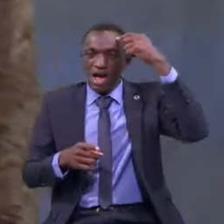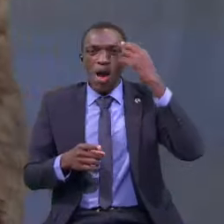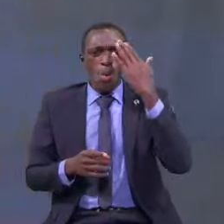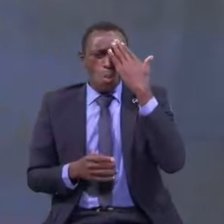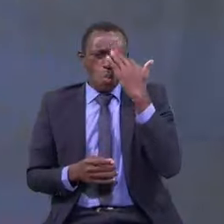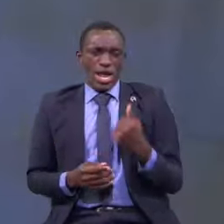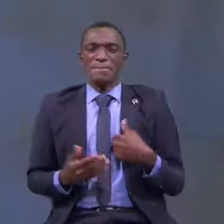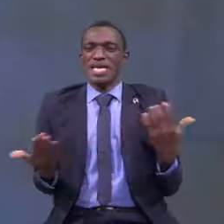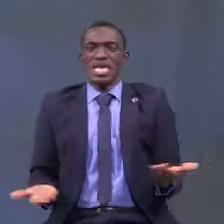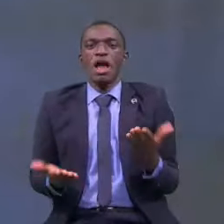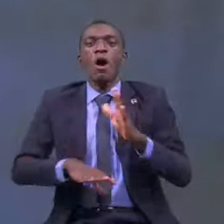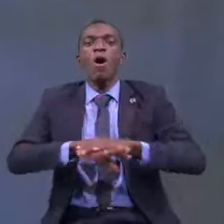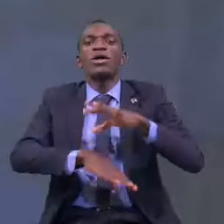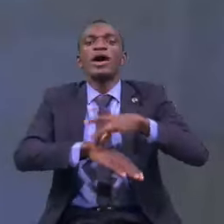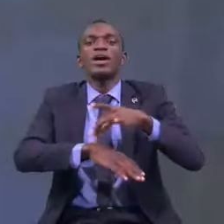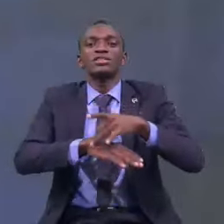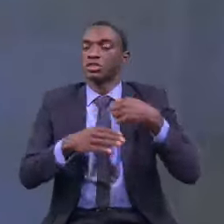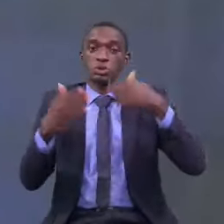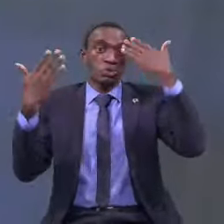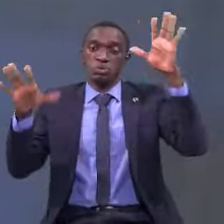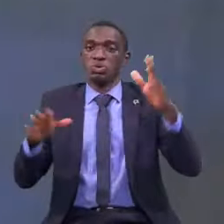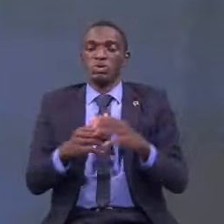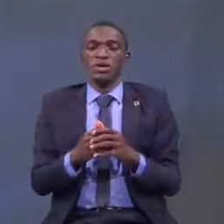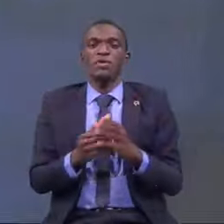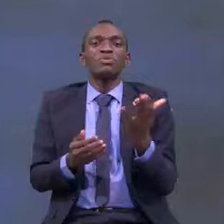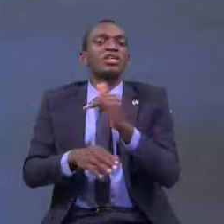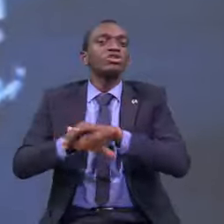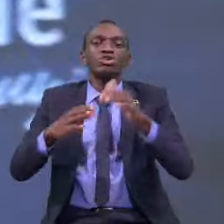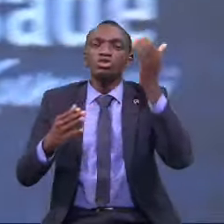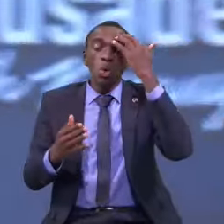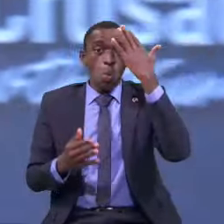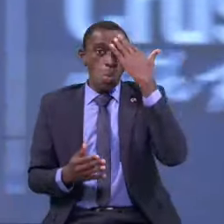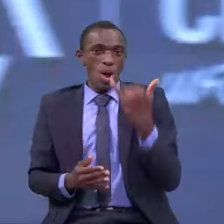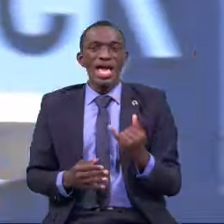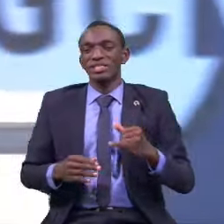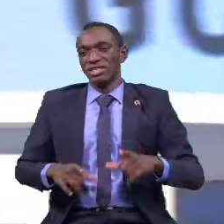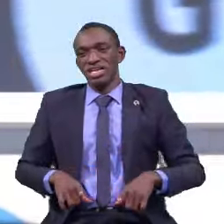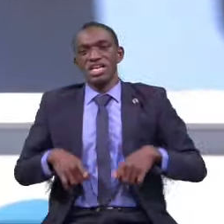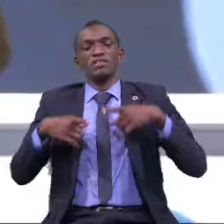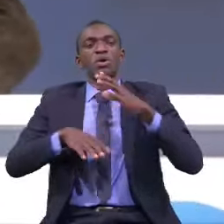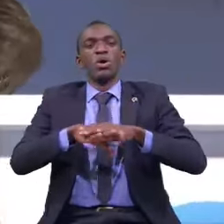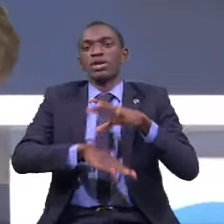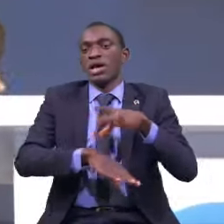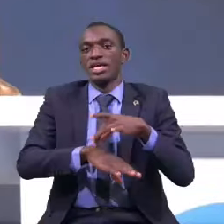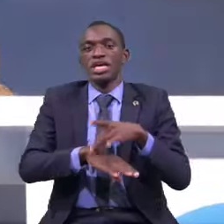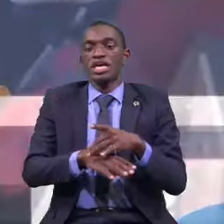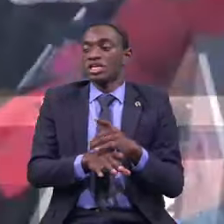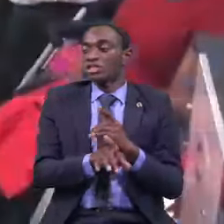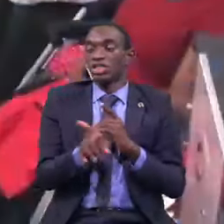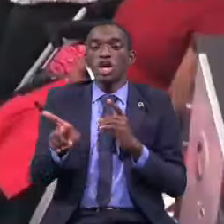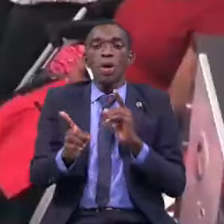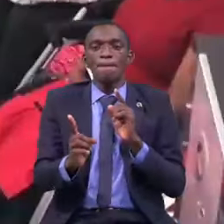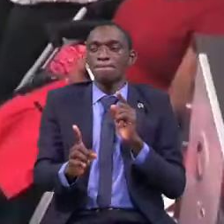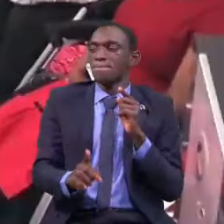earth. They didn't know why they were living. They pointed at the blind man.